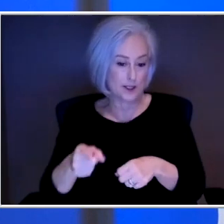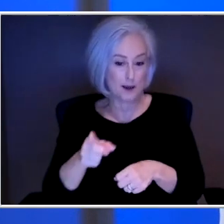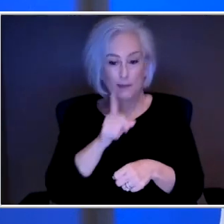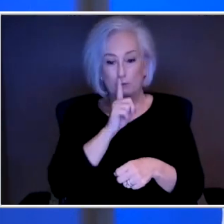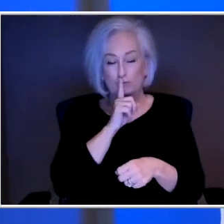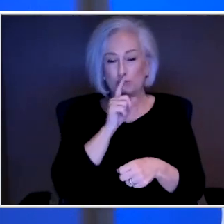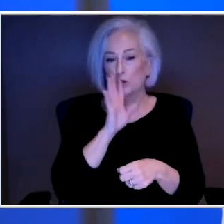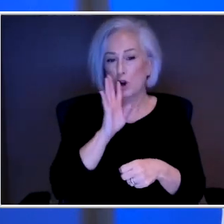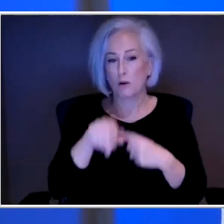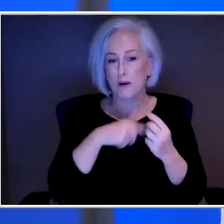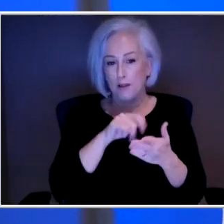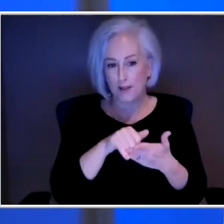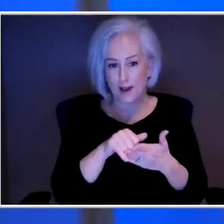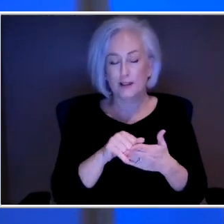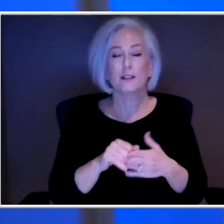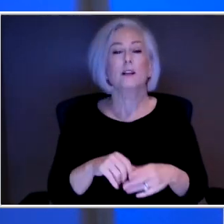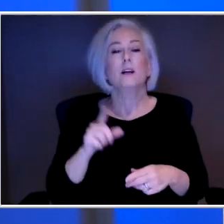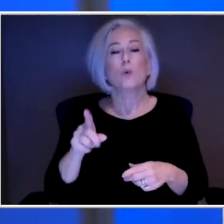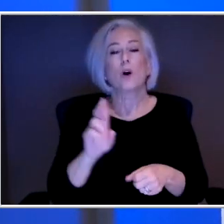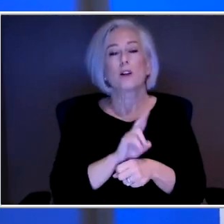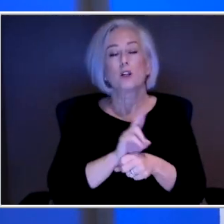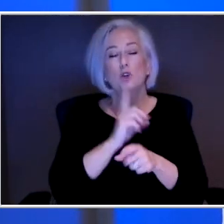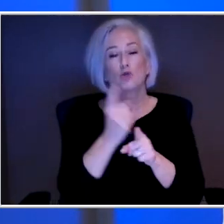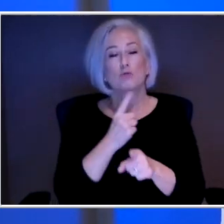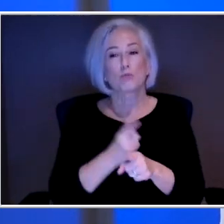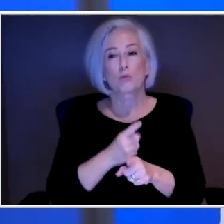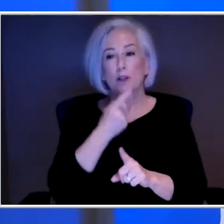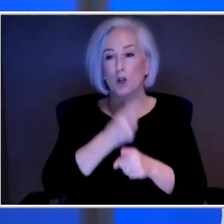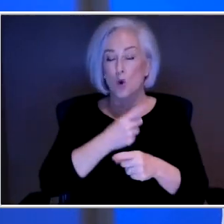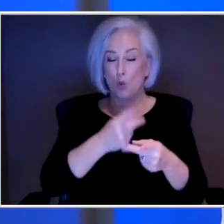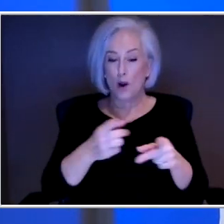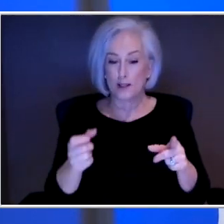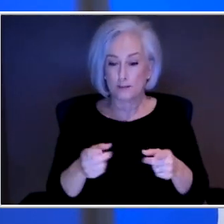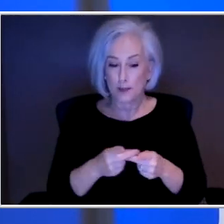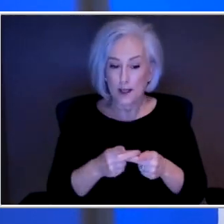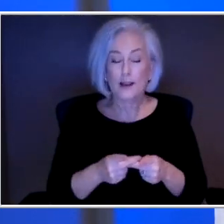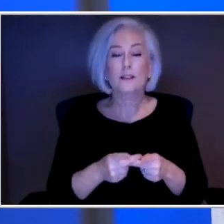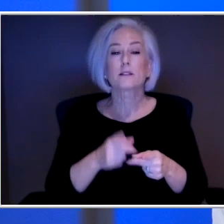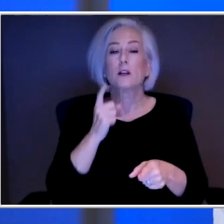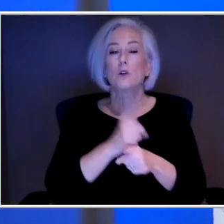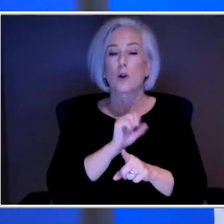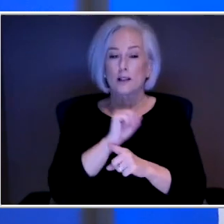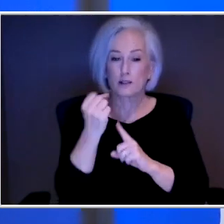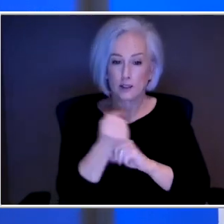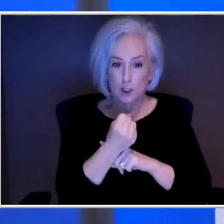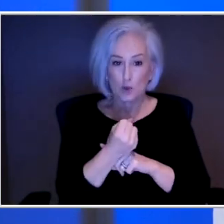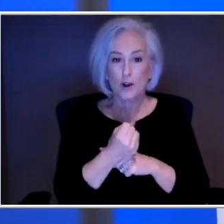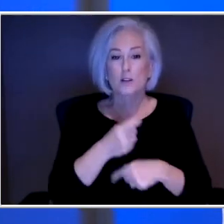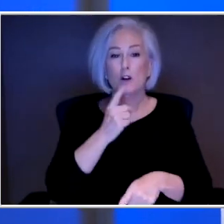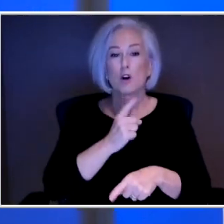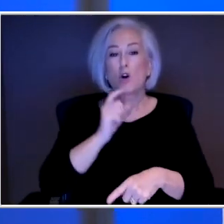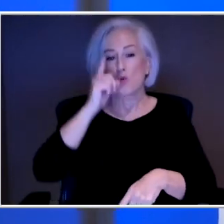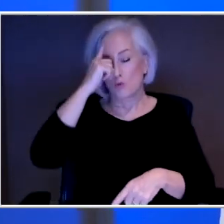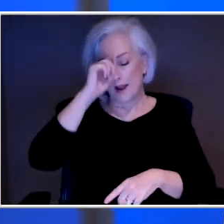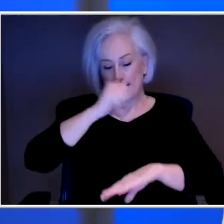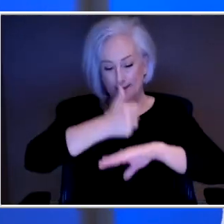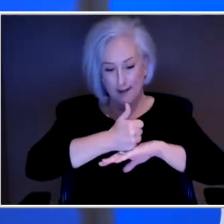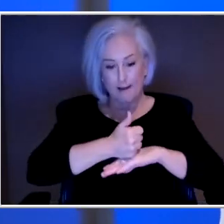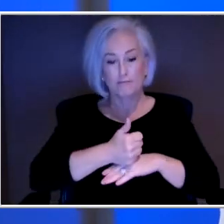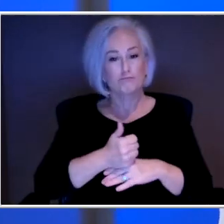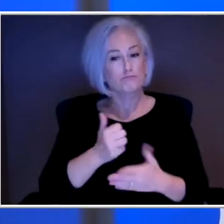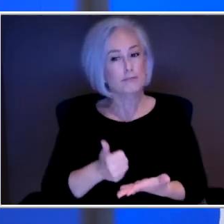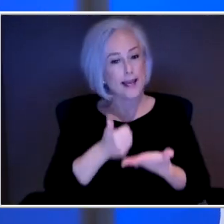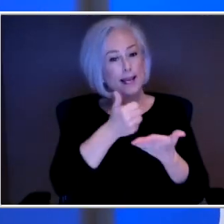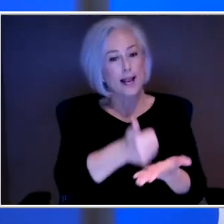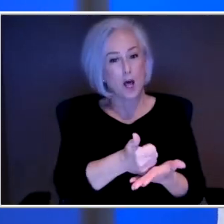so again, when they're used appropriately in the right setting, under the right circumstances, and the right mindset, they're very, very helpful. But outside of that, they are, like I said,